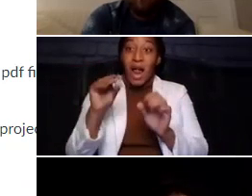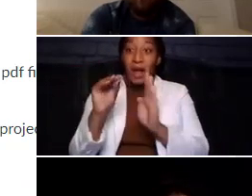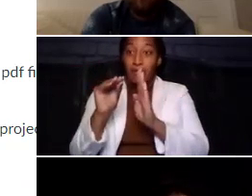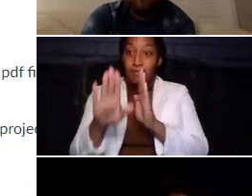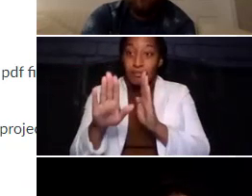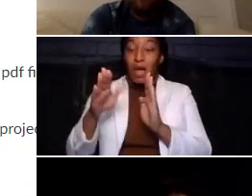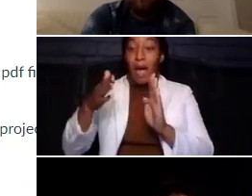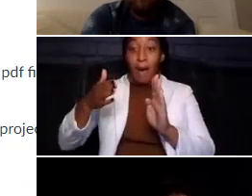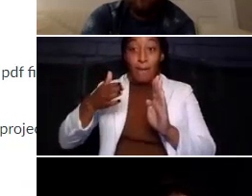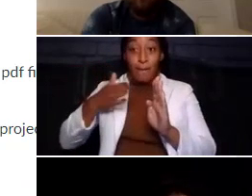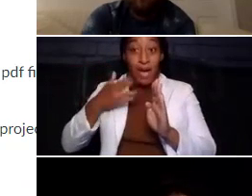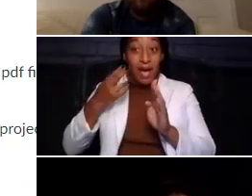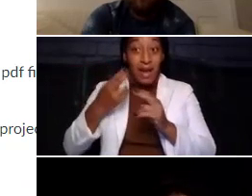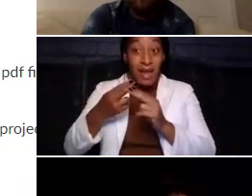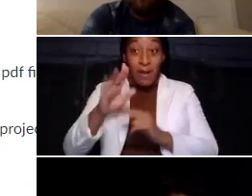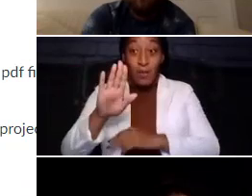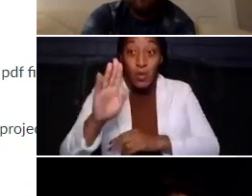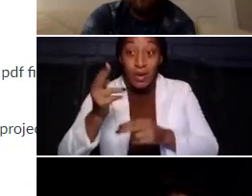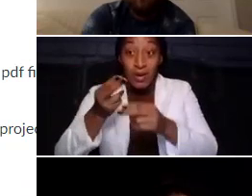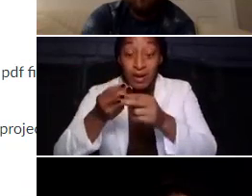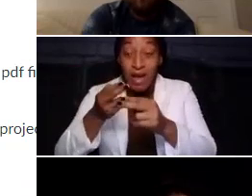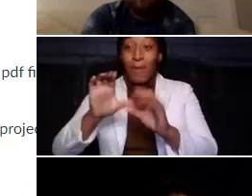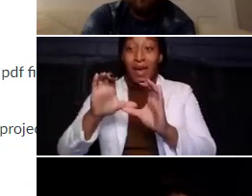my name, the class and the section, and the date.